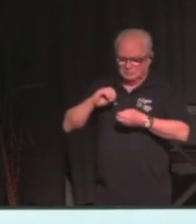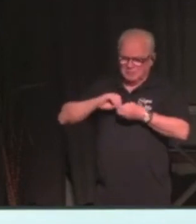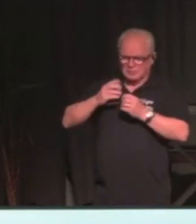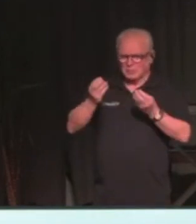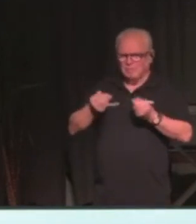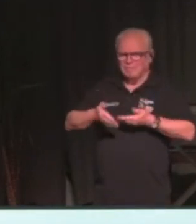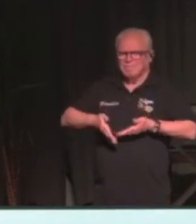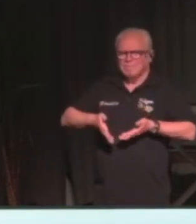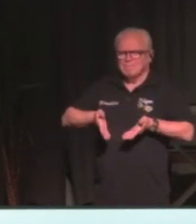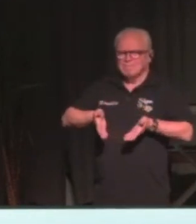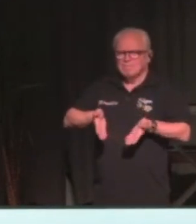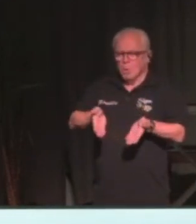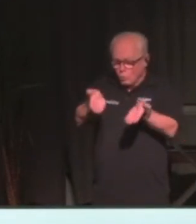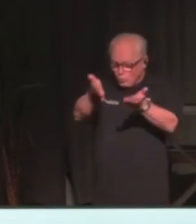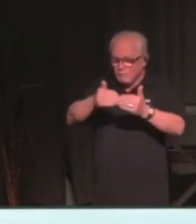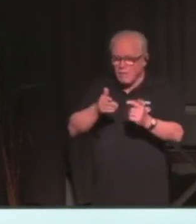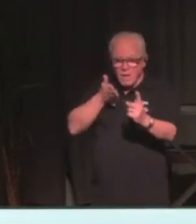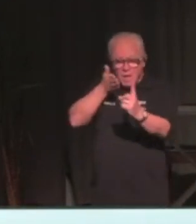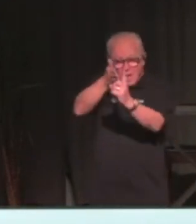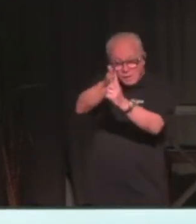And so what this message today is all about